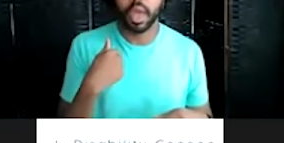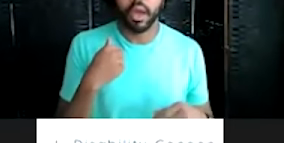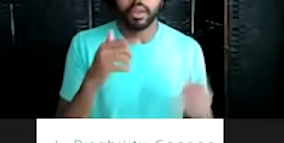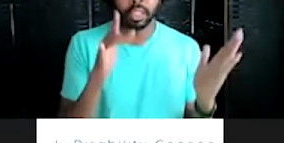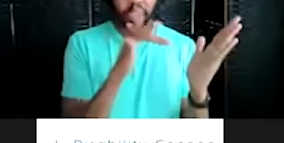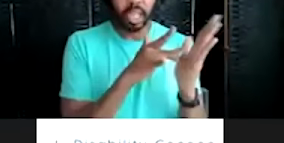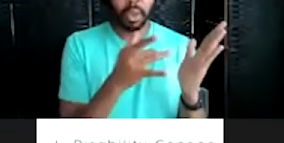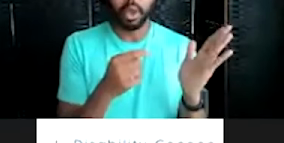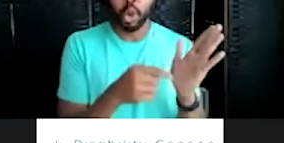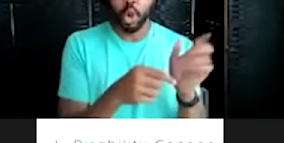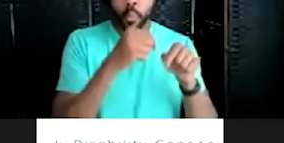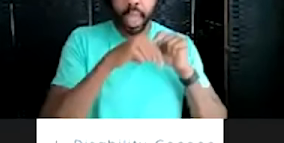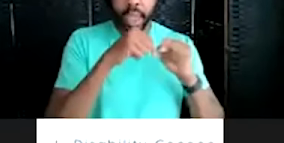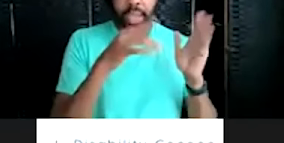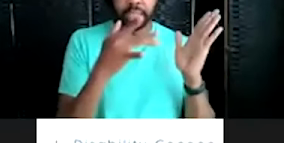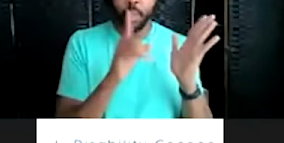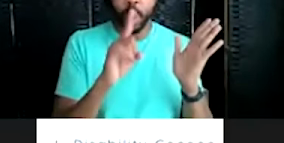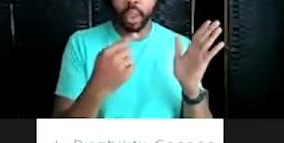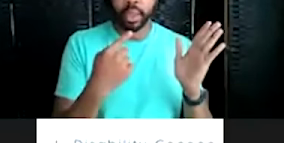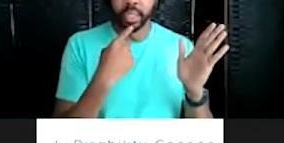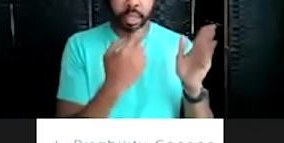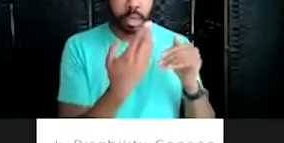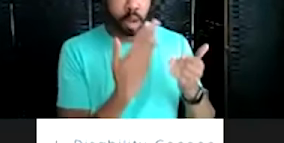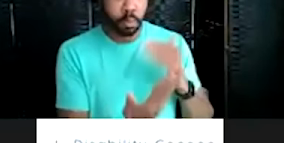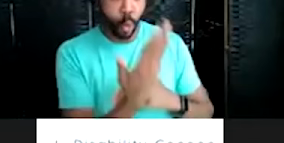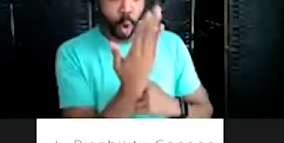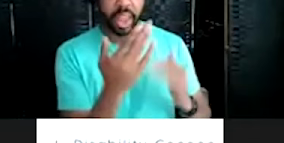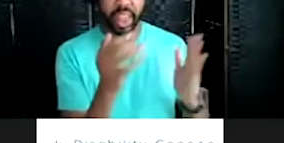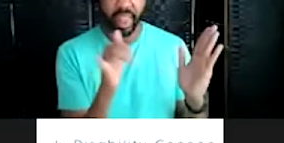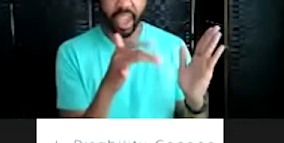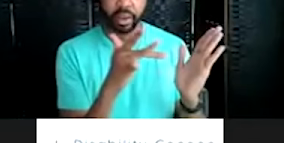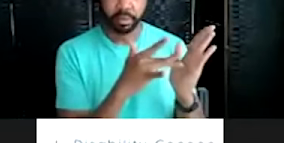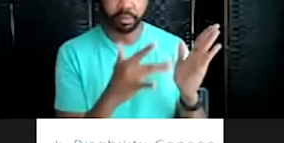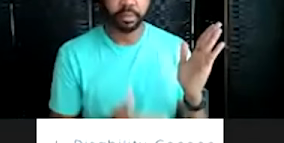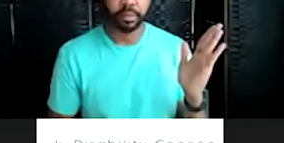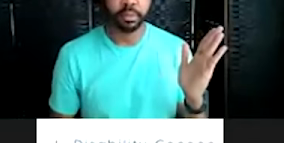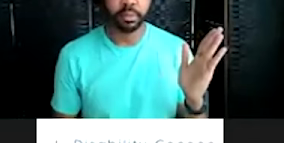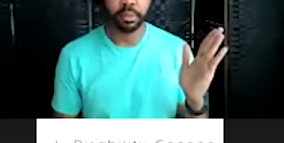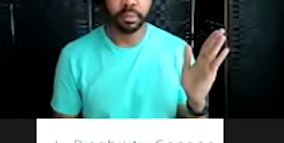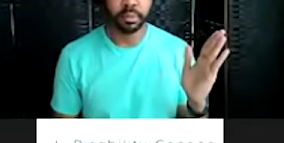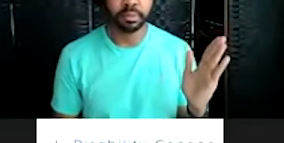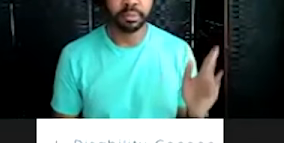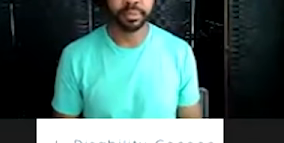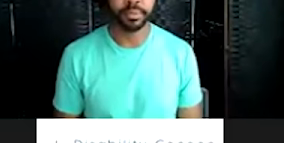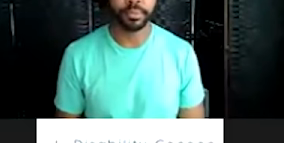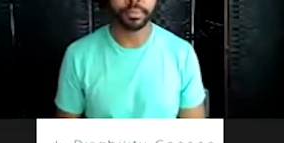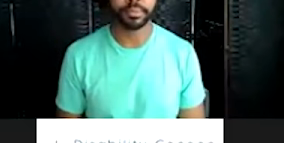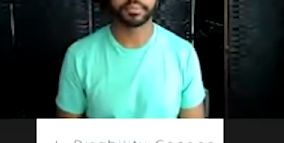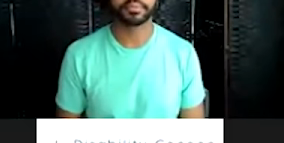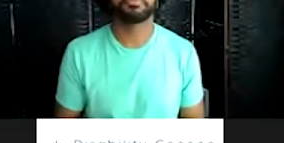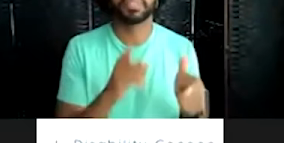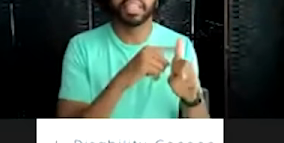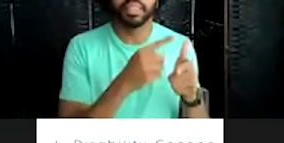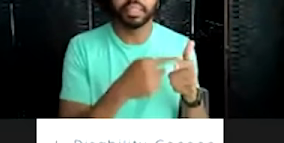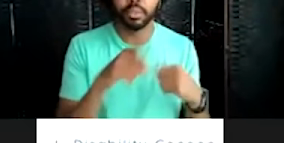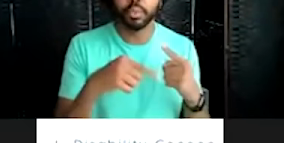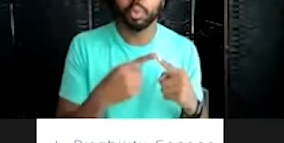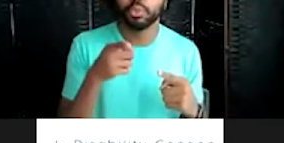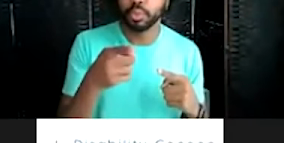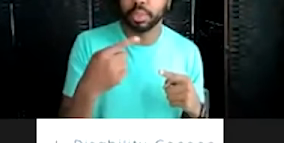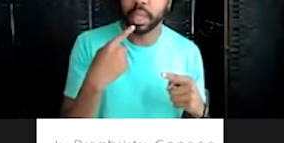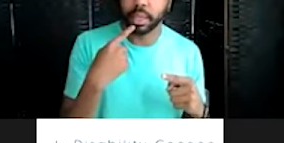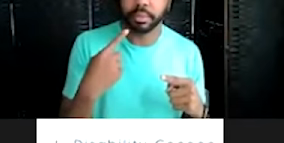tapped where it says good morning here. And then when you say,